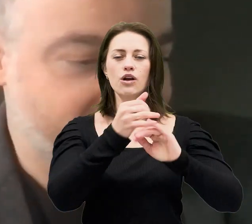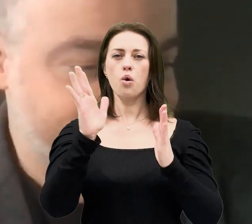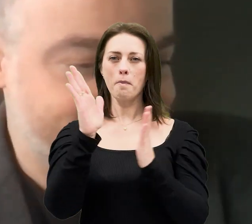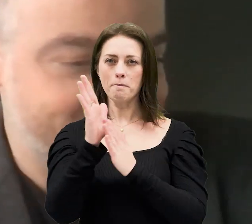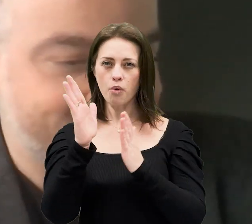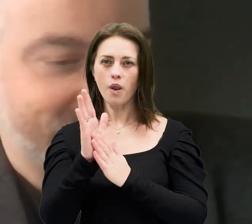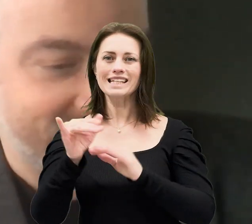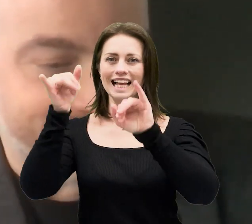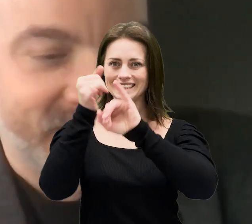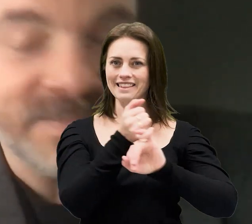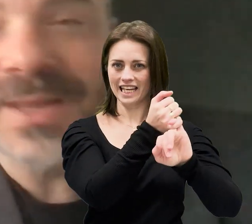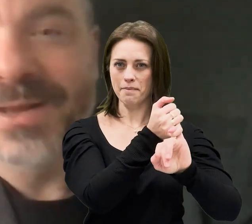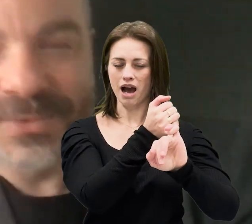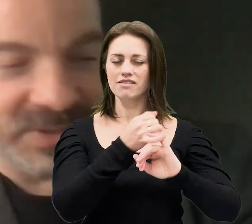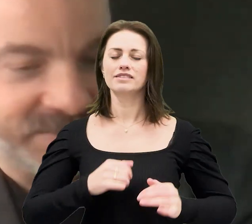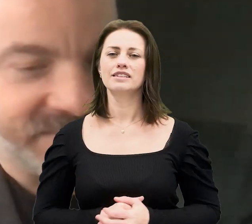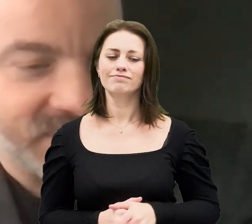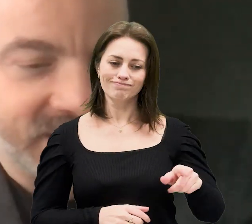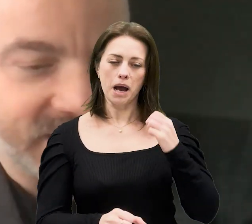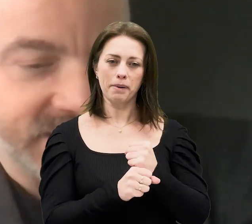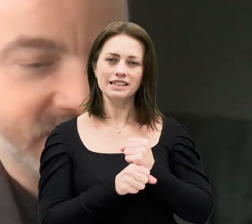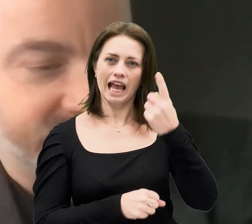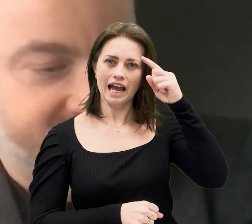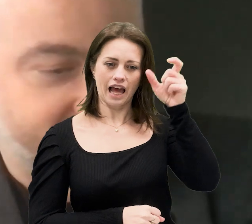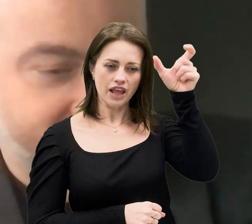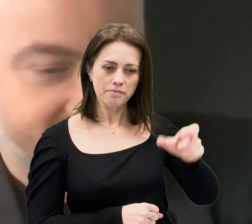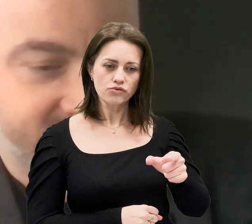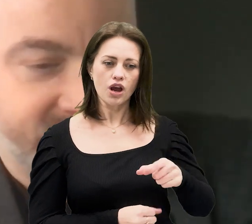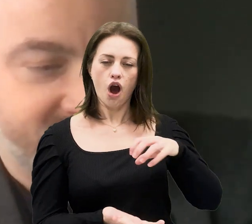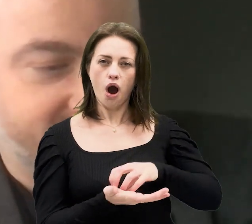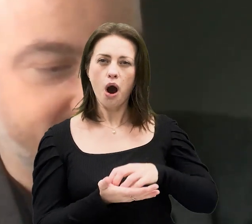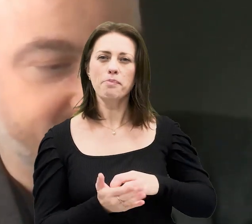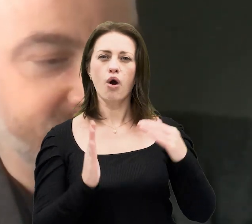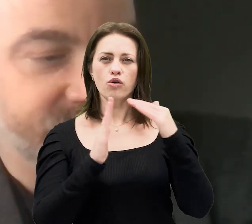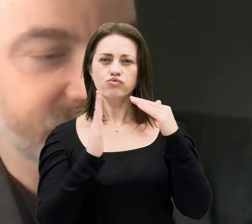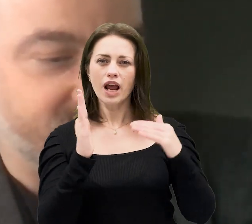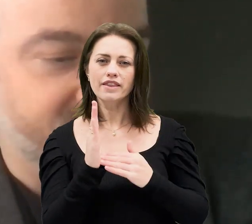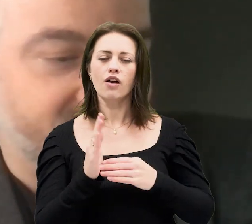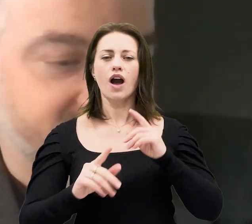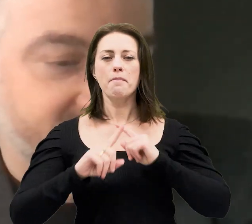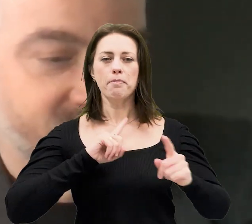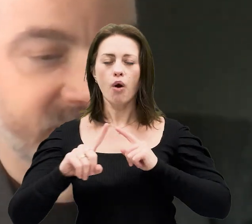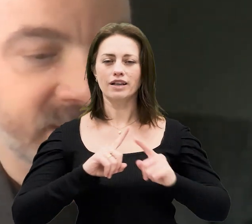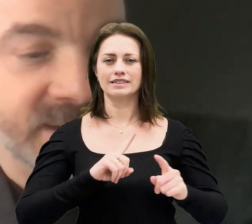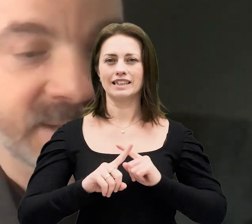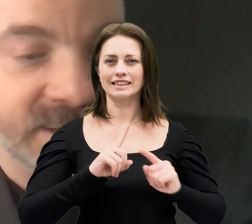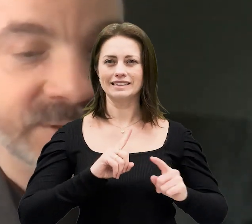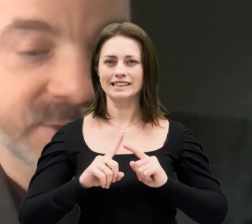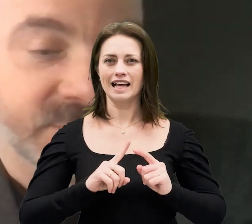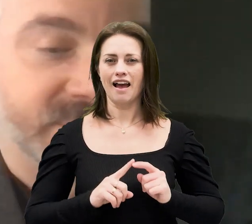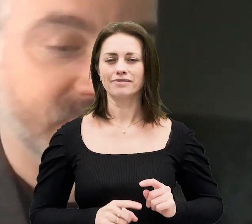Srika Mulaseri Satyamma, who's been working as an academian in the gender and political economy at